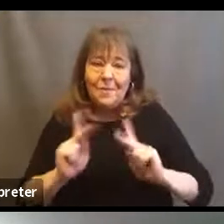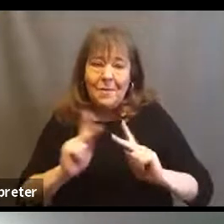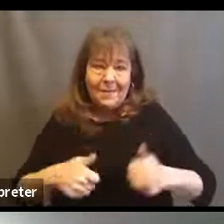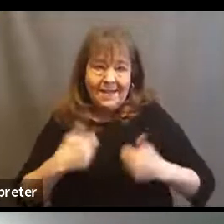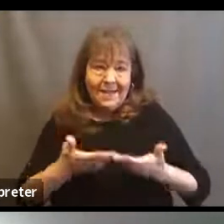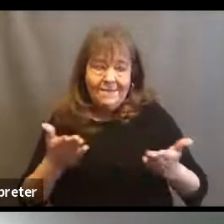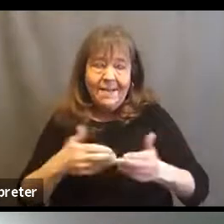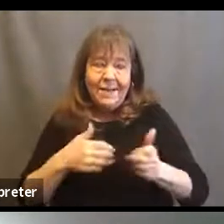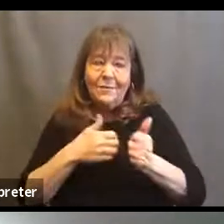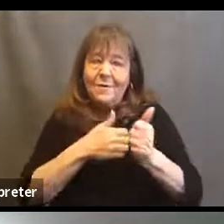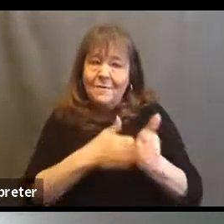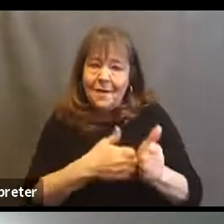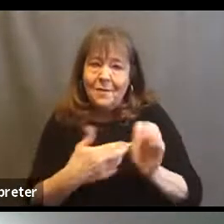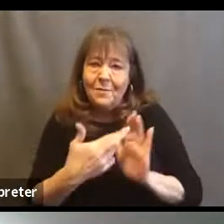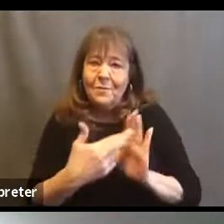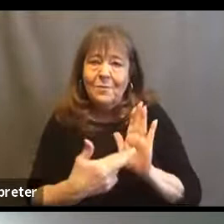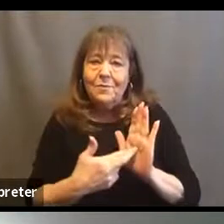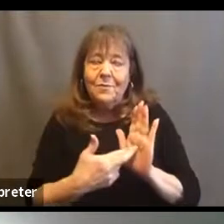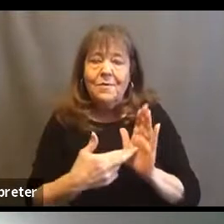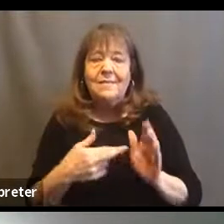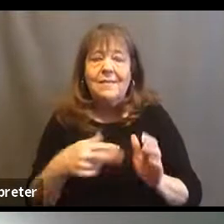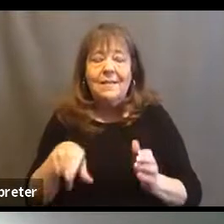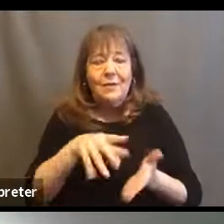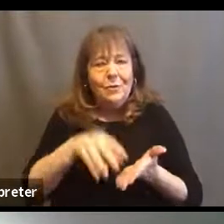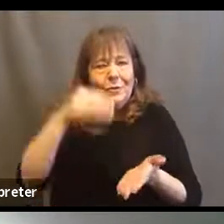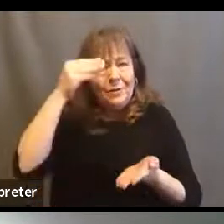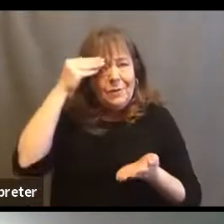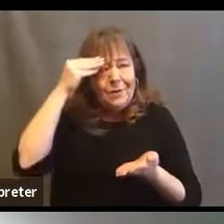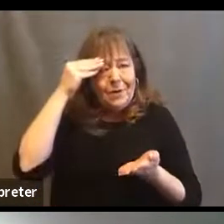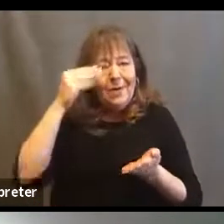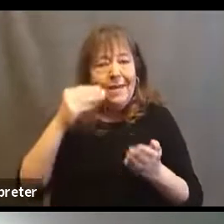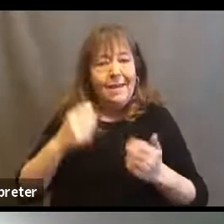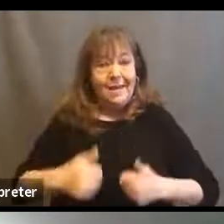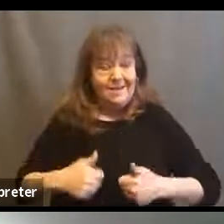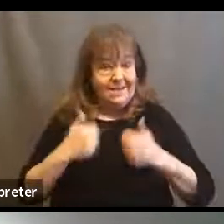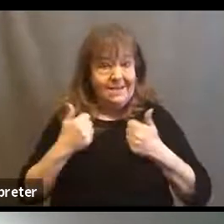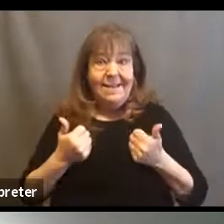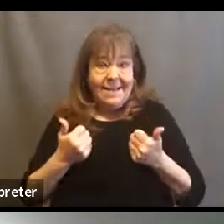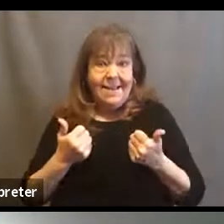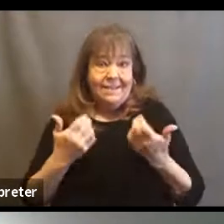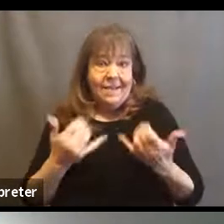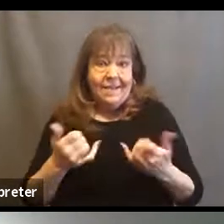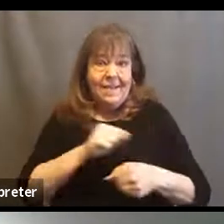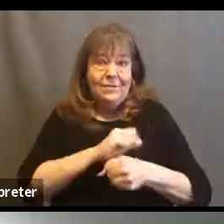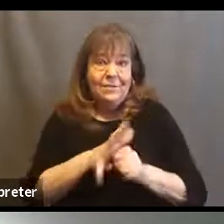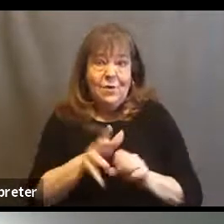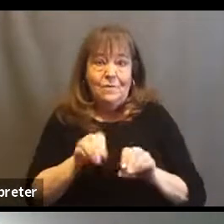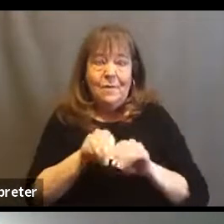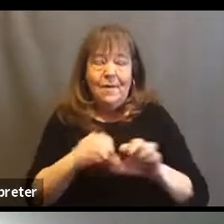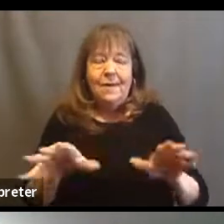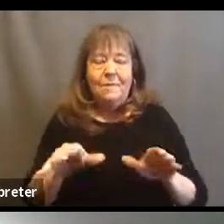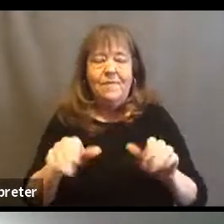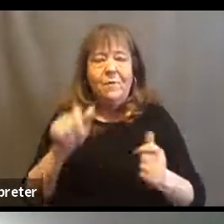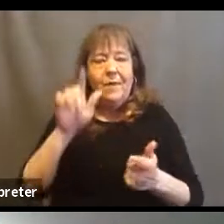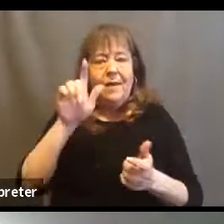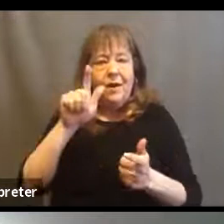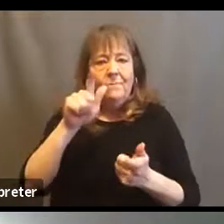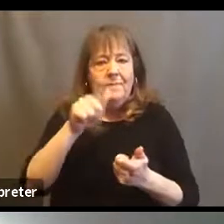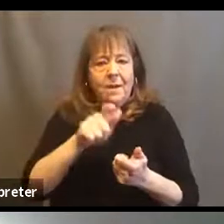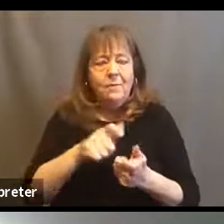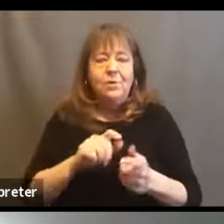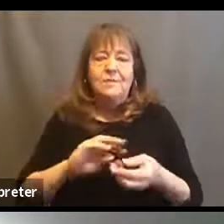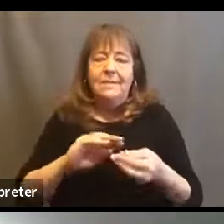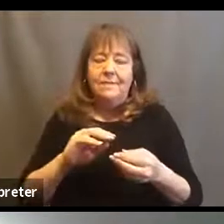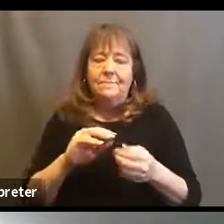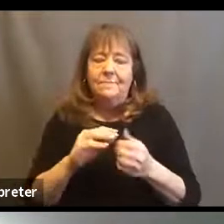following guidelines and learning how to live in a pandemic in a way that can reduce our numbers. Thank you for wearing your face